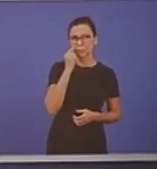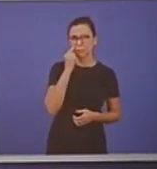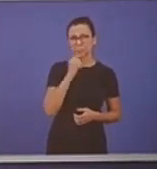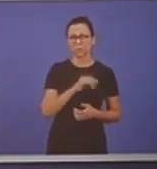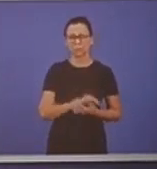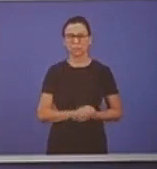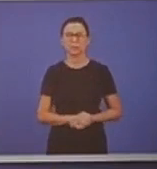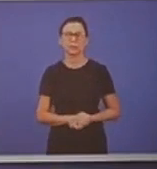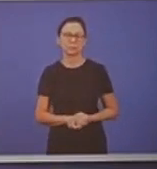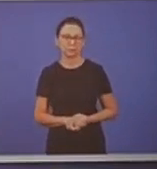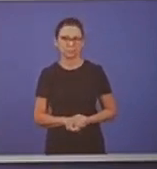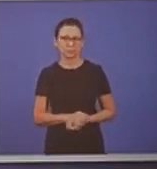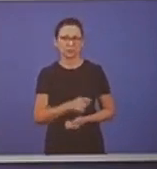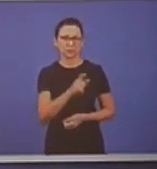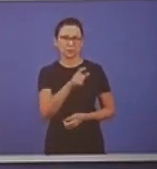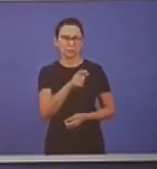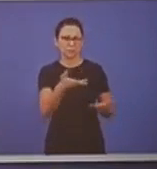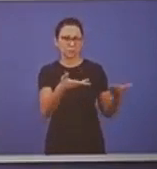answered.